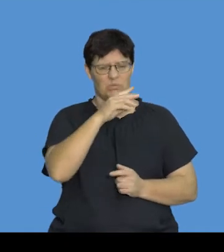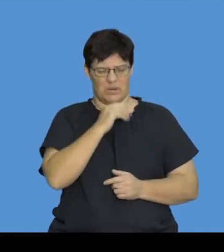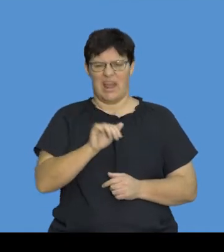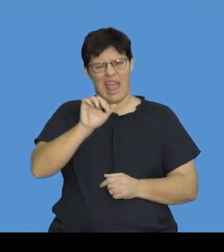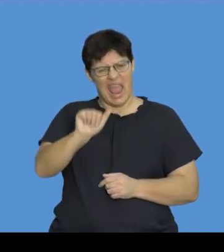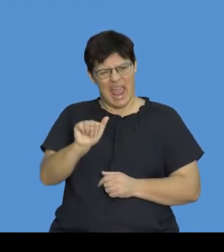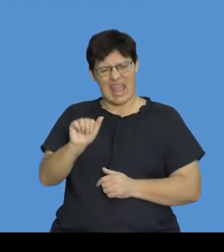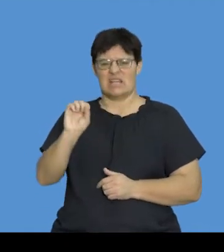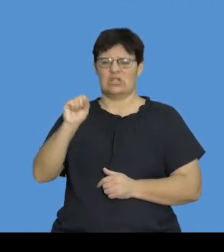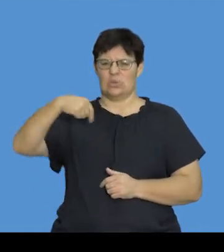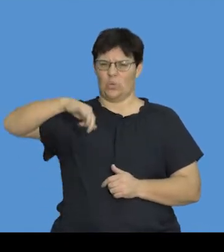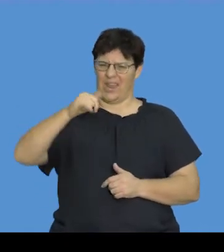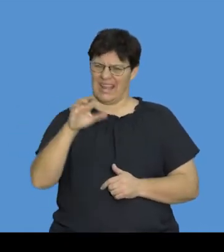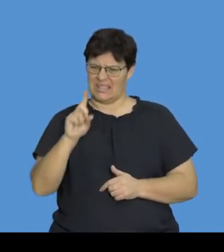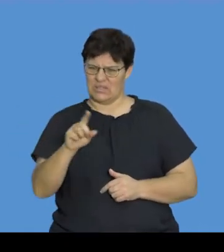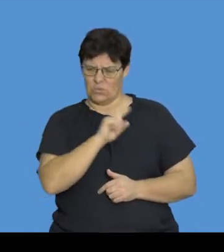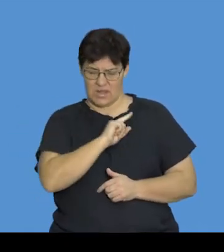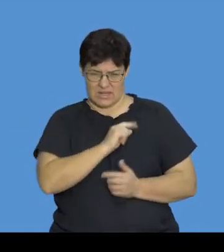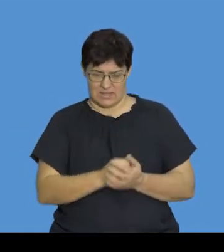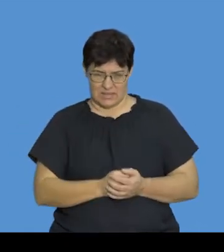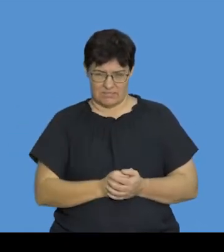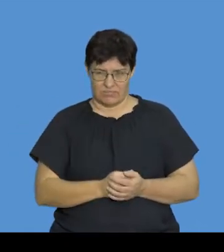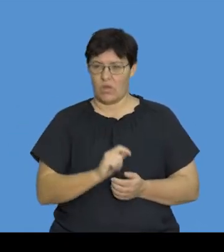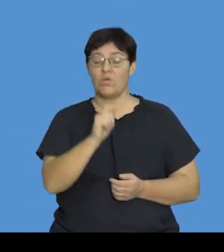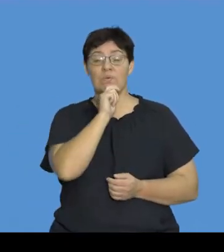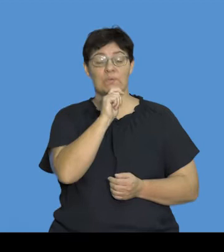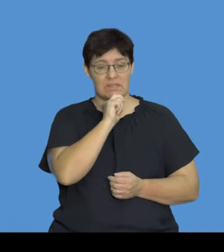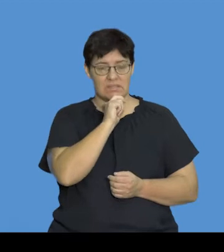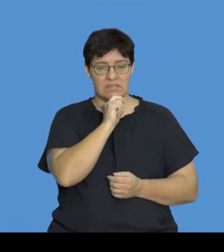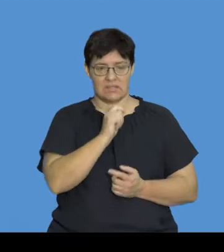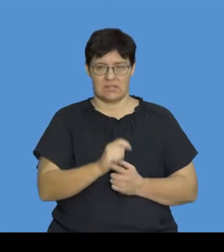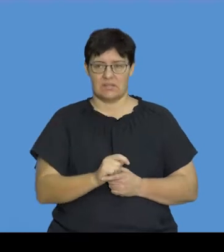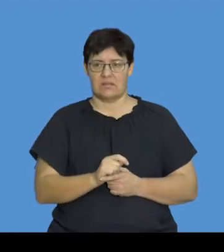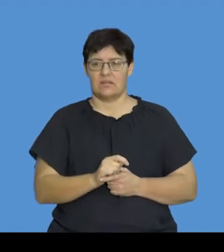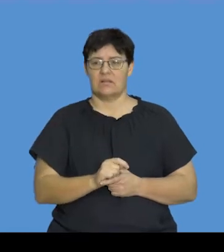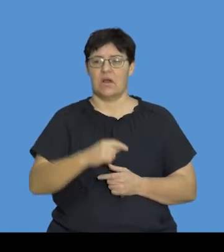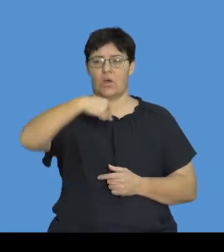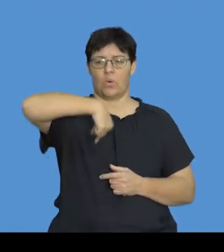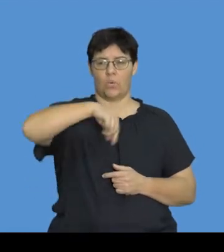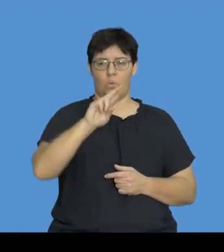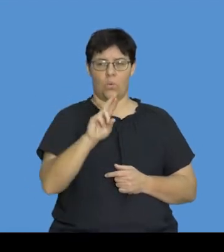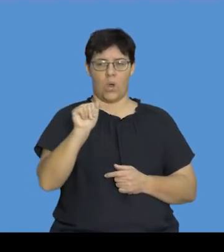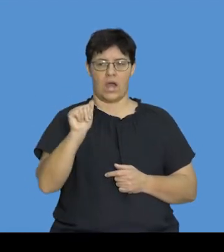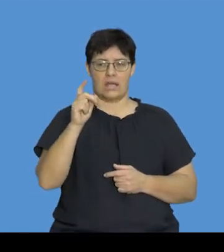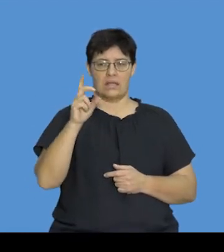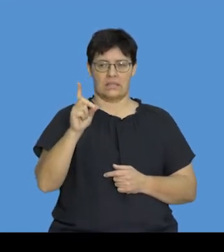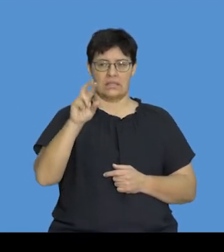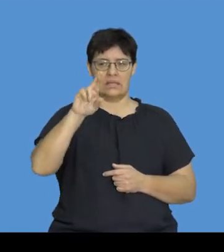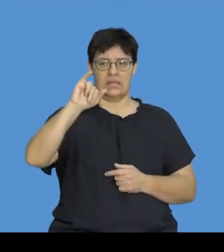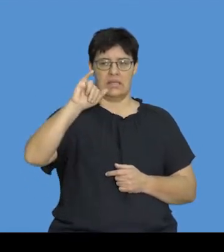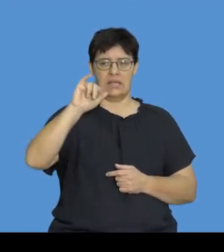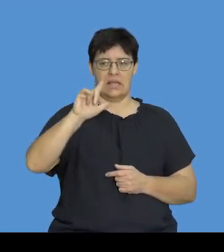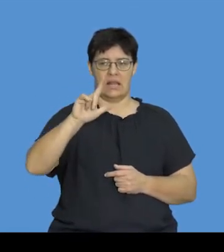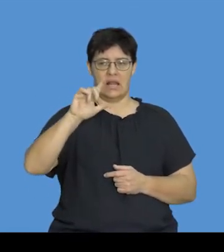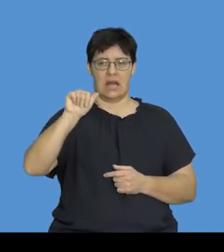it called a squared? Now, we're going to use what we call a quadrilateral to try and show you